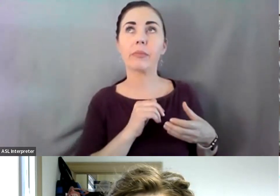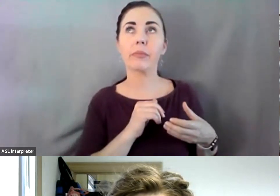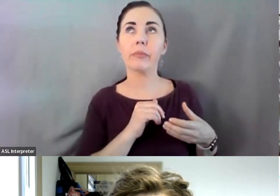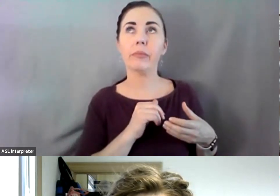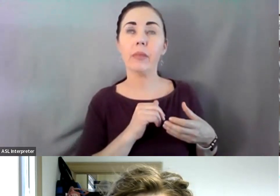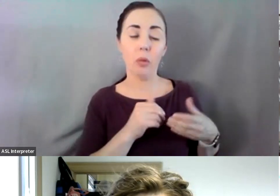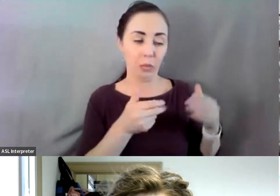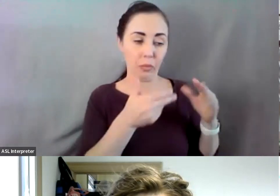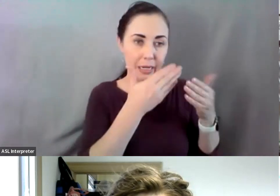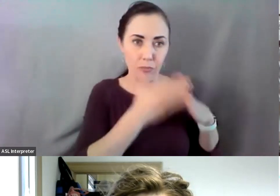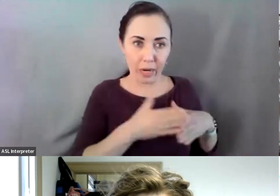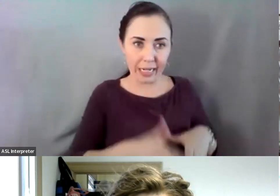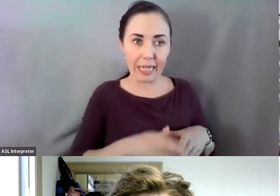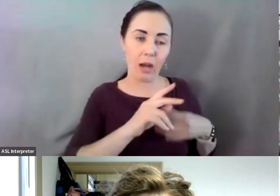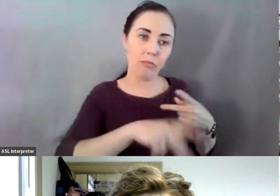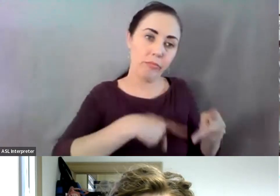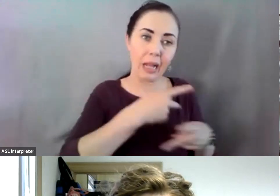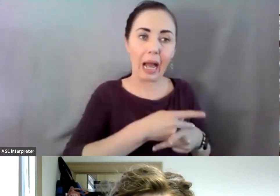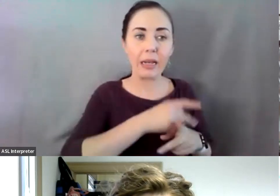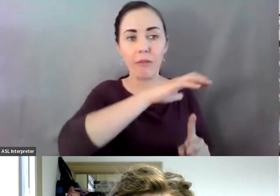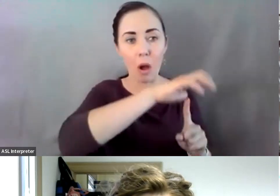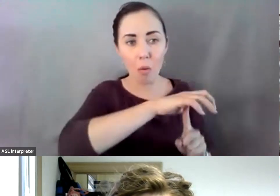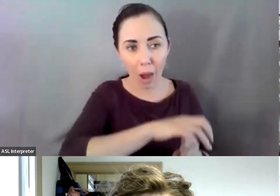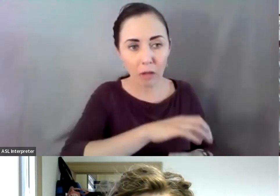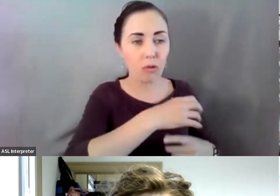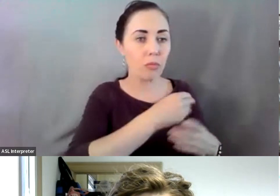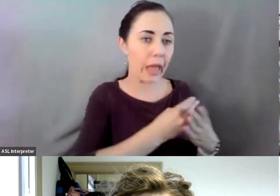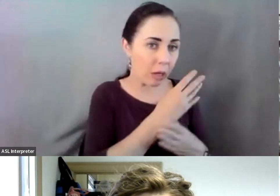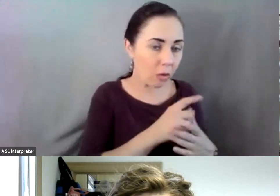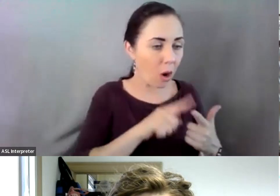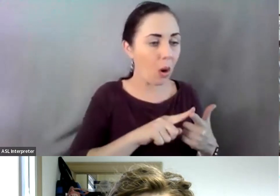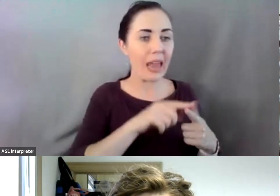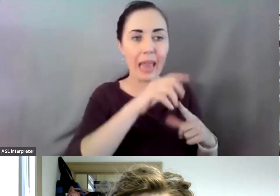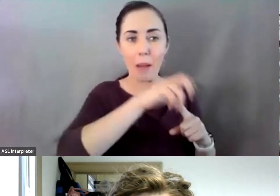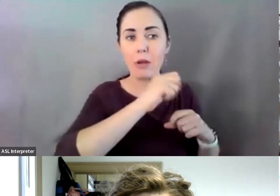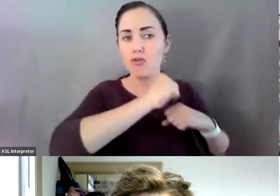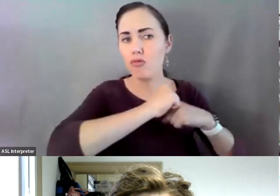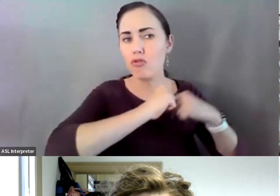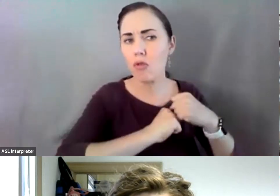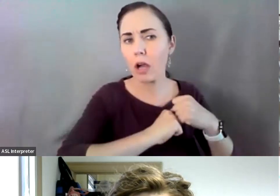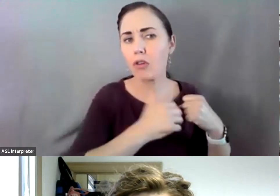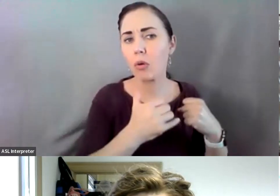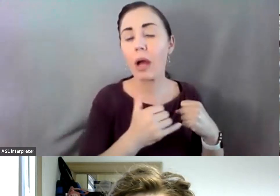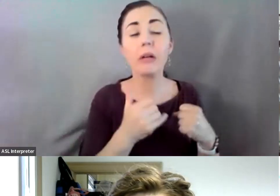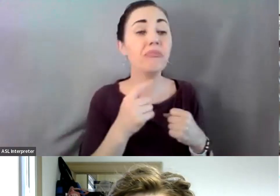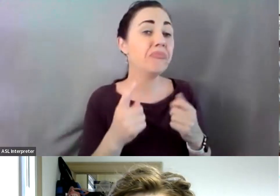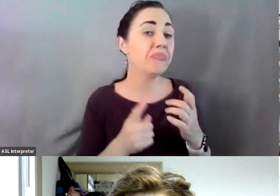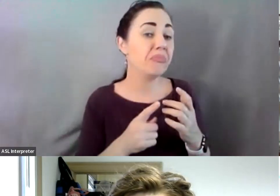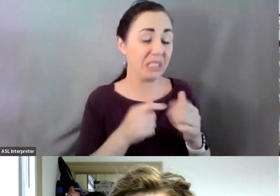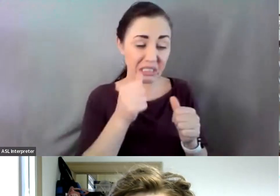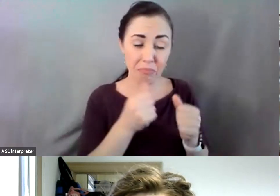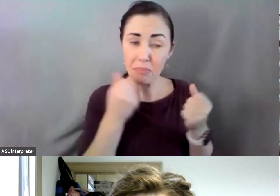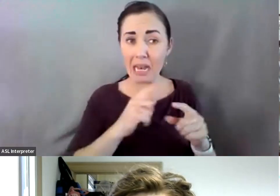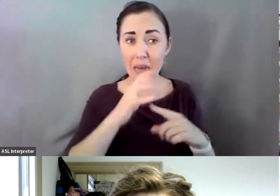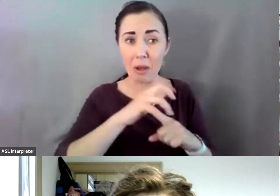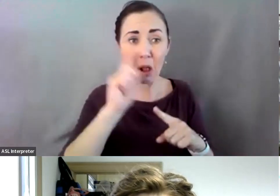of mushroom that they make and what the structure of that mushroom is. So you might see mushrooms that look very, very different. You might